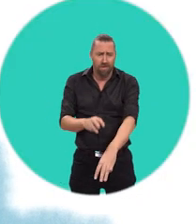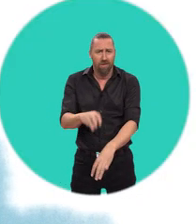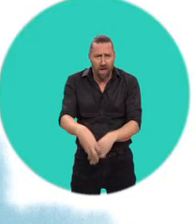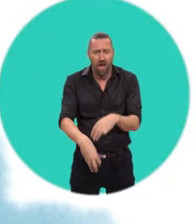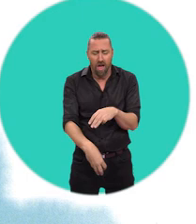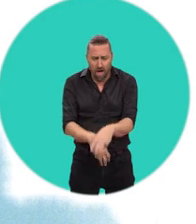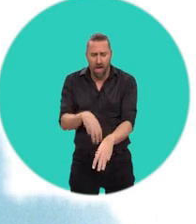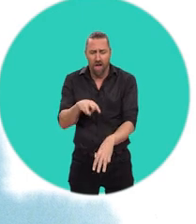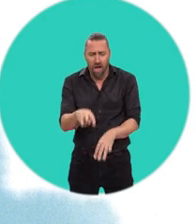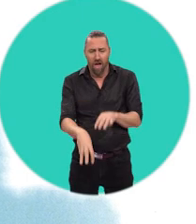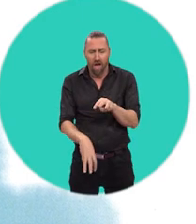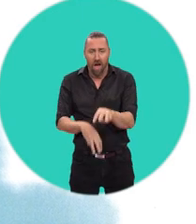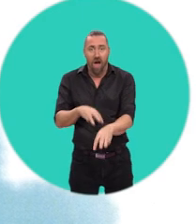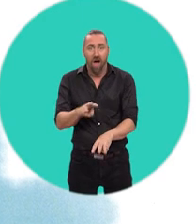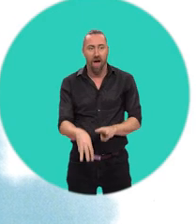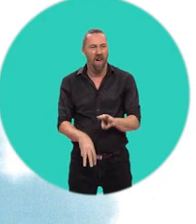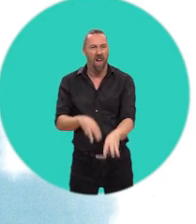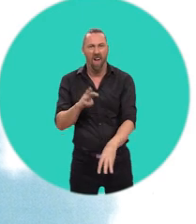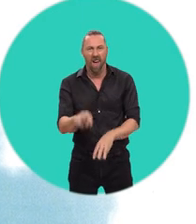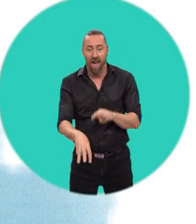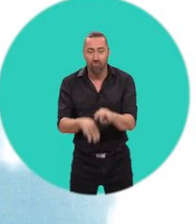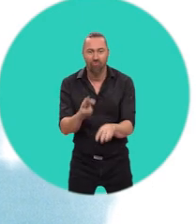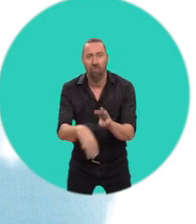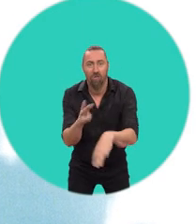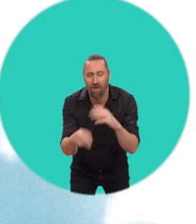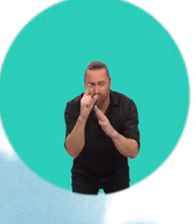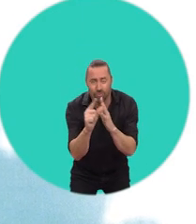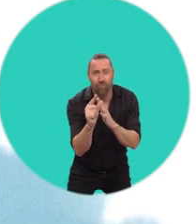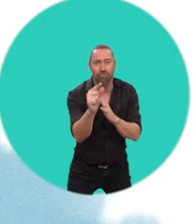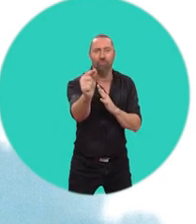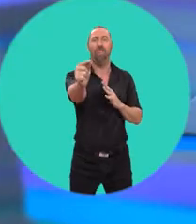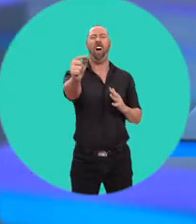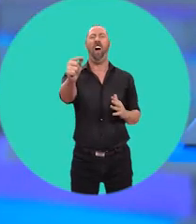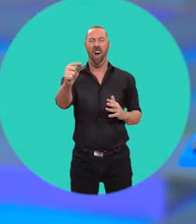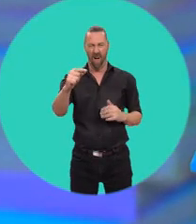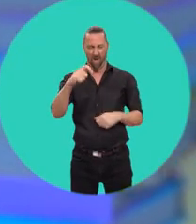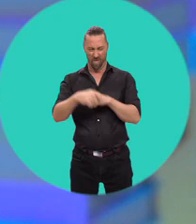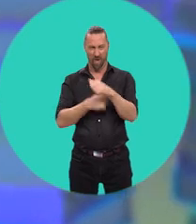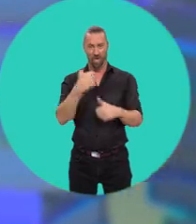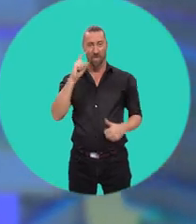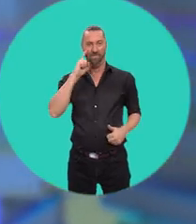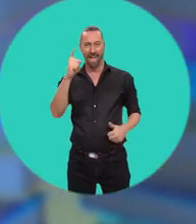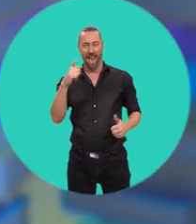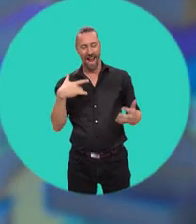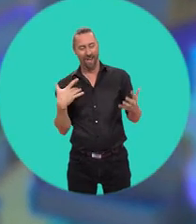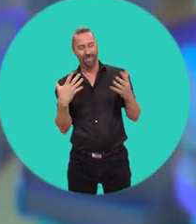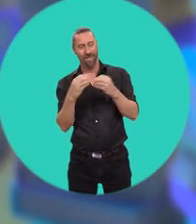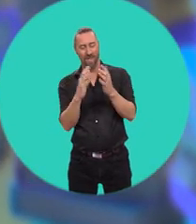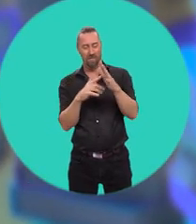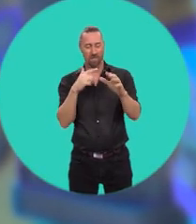worked. Scrag could walk and run. That's when living with a magpie became lots of